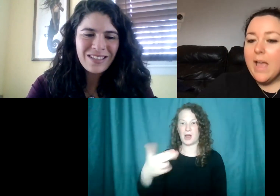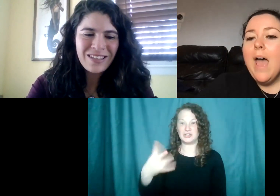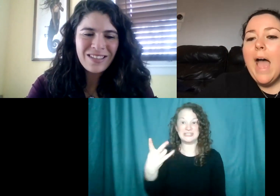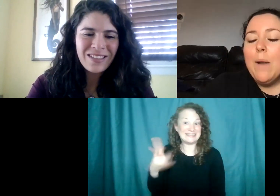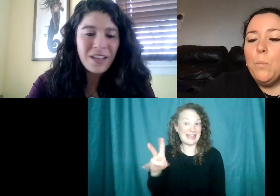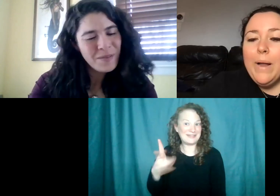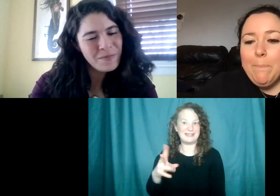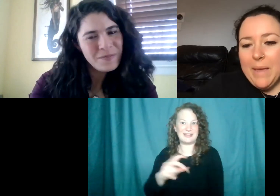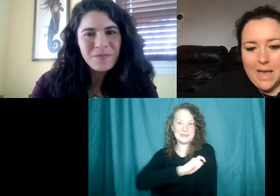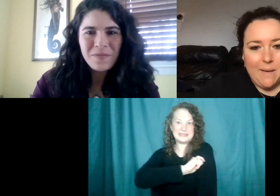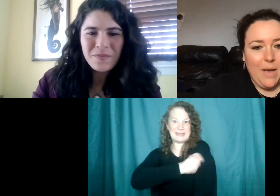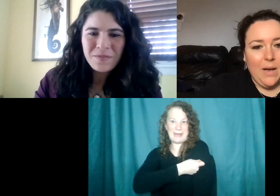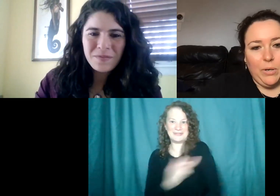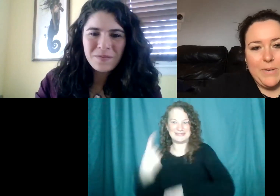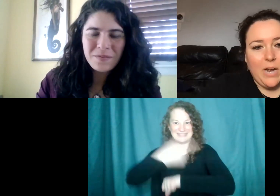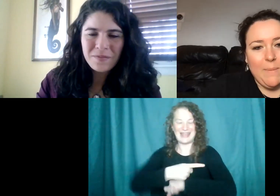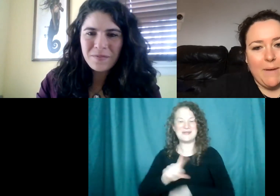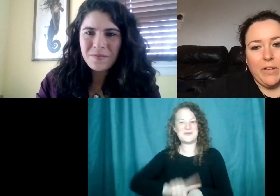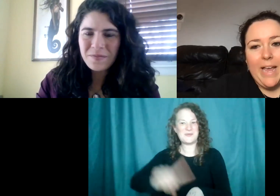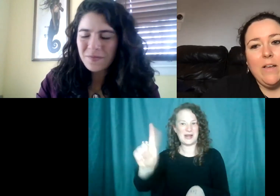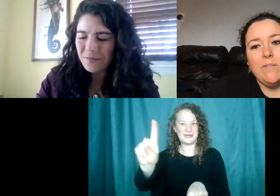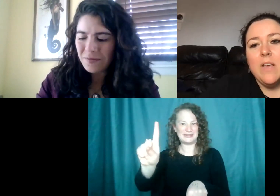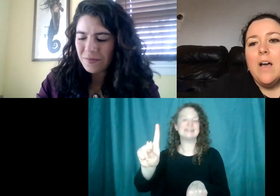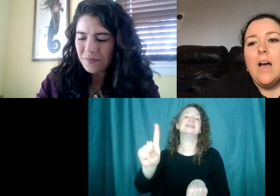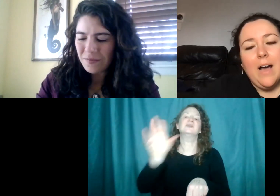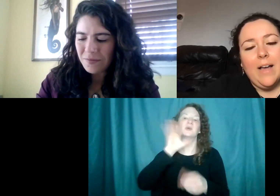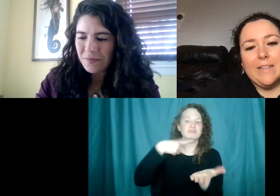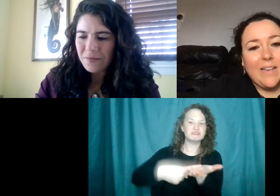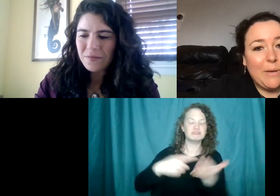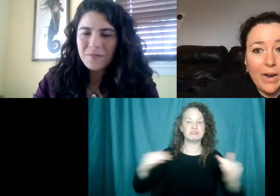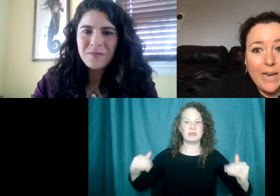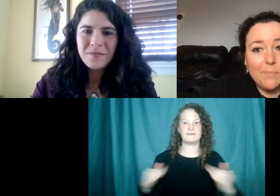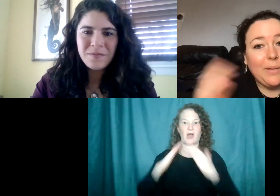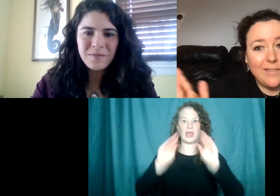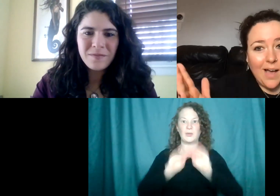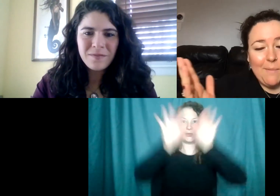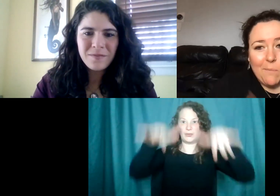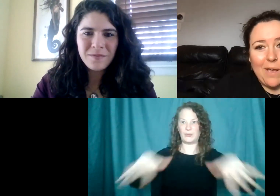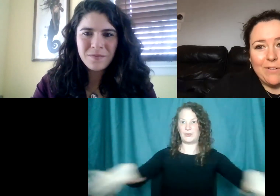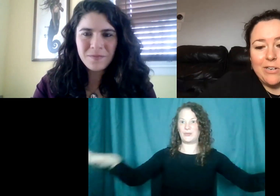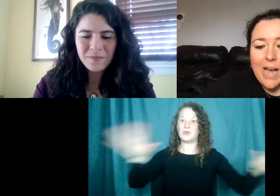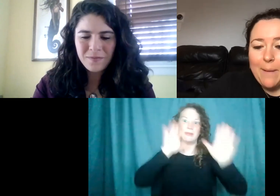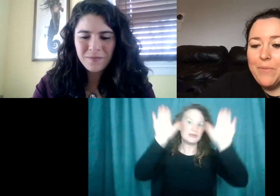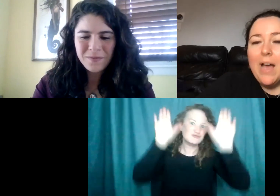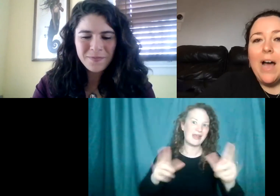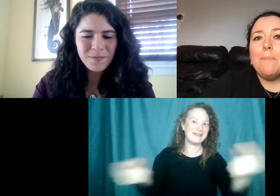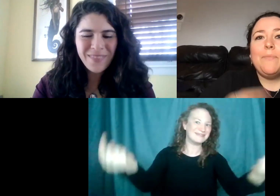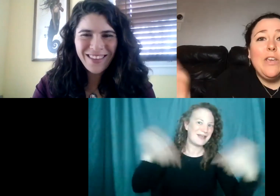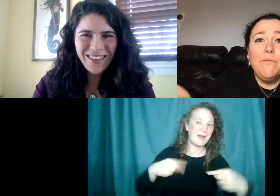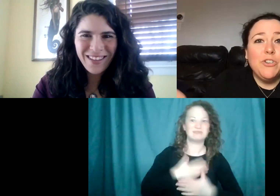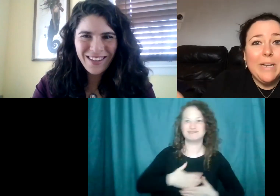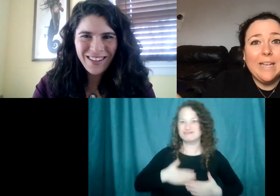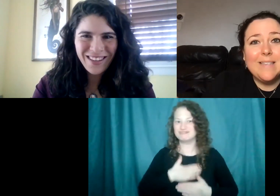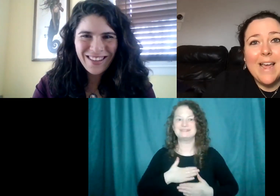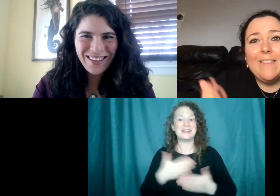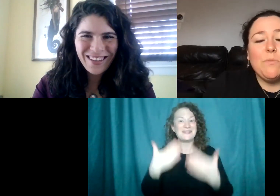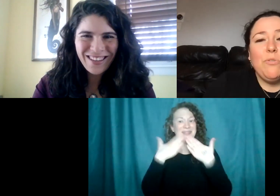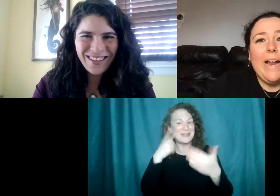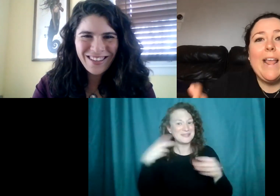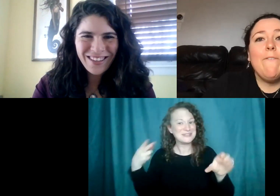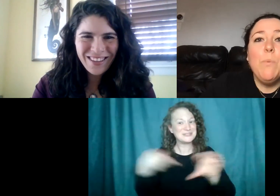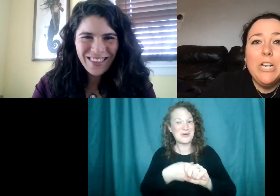Patrick's Day at 1 p.m. We're going to be talking about volcanoes. It's going to be great. Please come. I hope you have a good time. Thank you for joining us